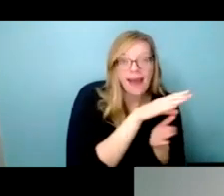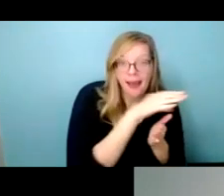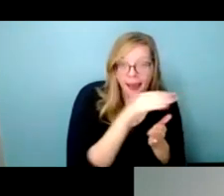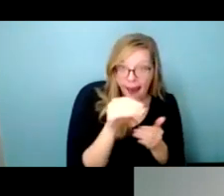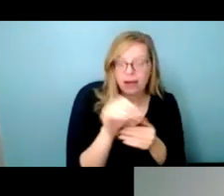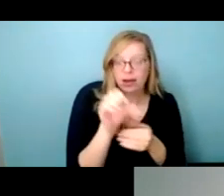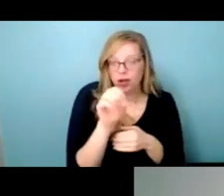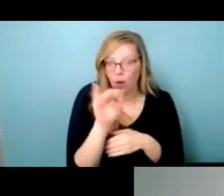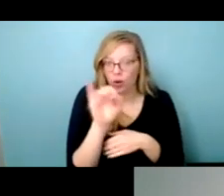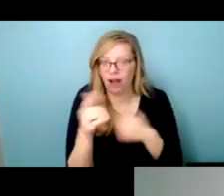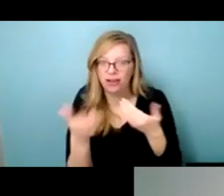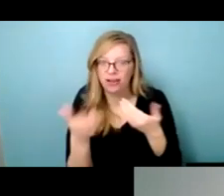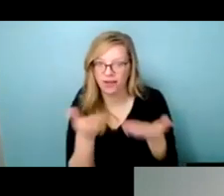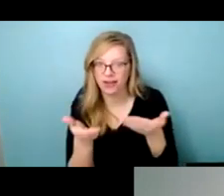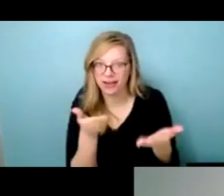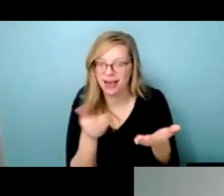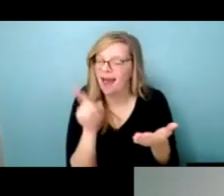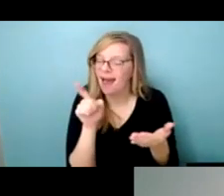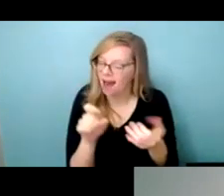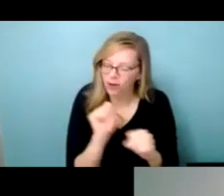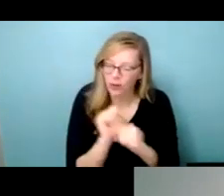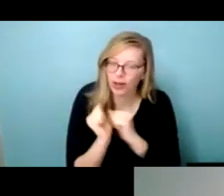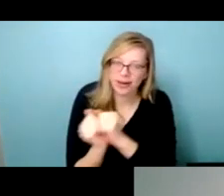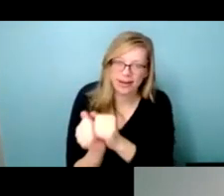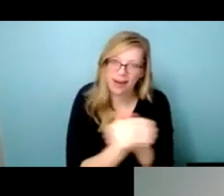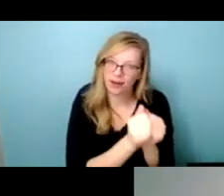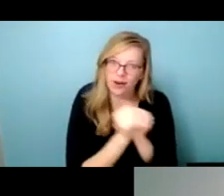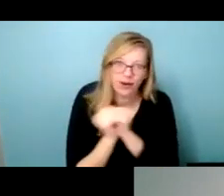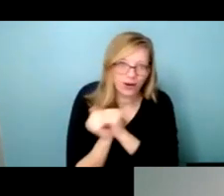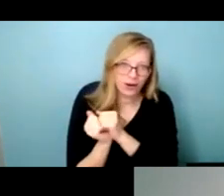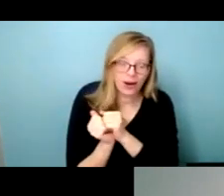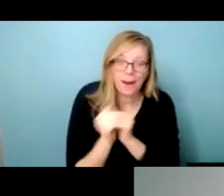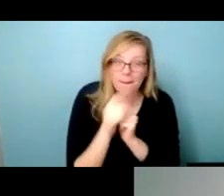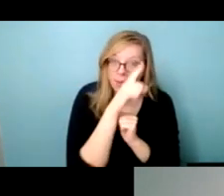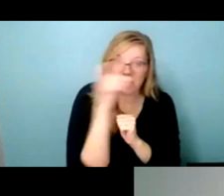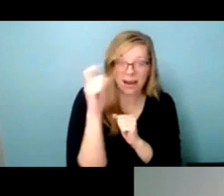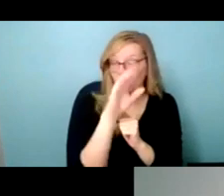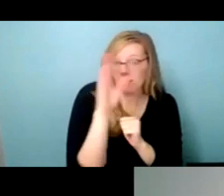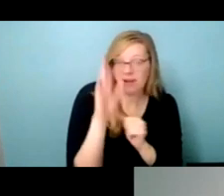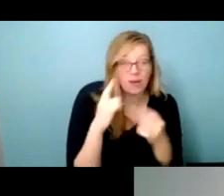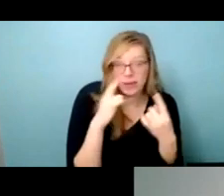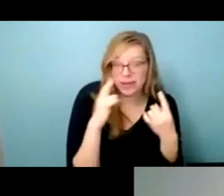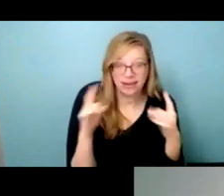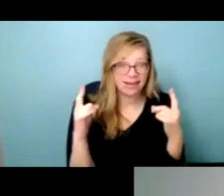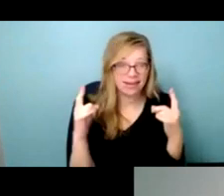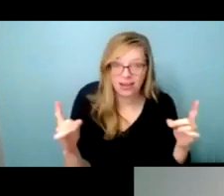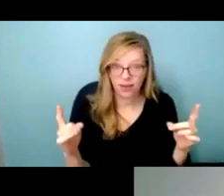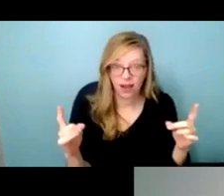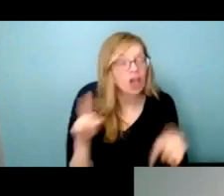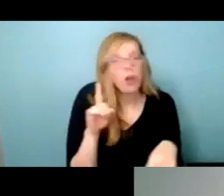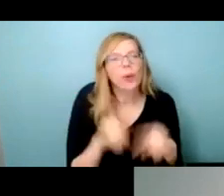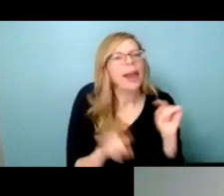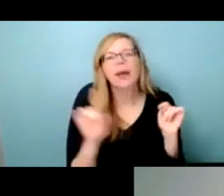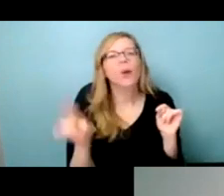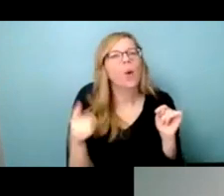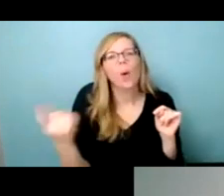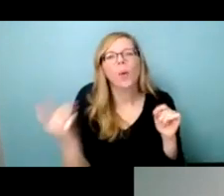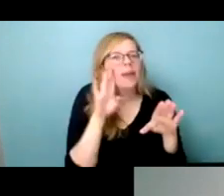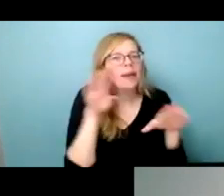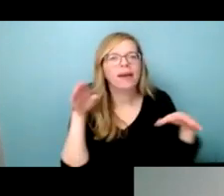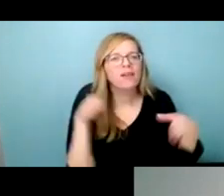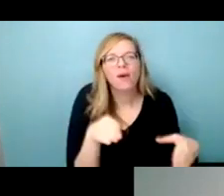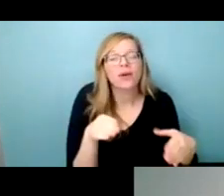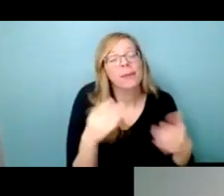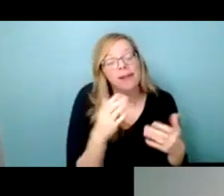of those need to work together in a puzzle, because we'll never be successful. So we can't just focus on, which is frustrating